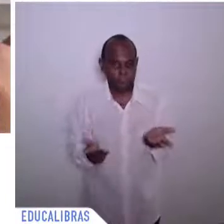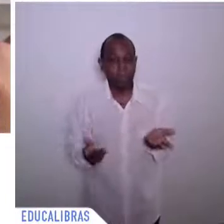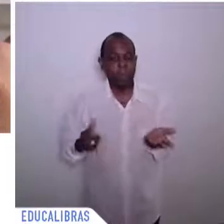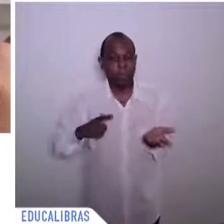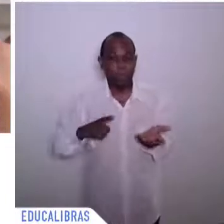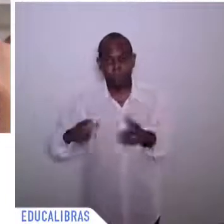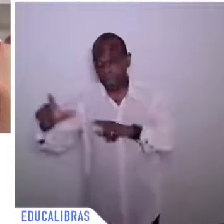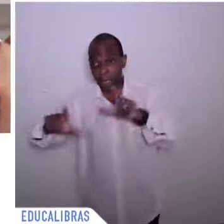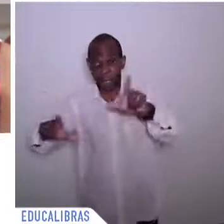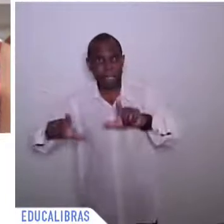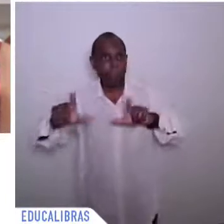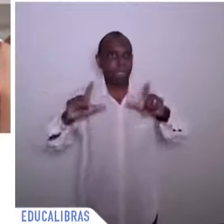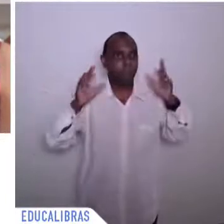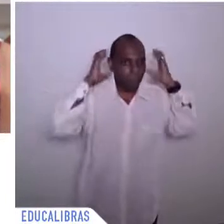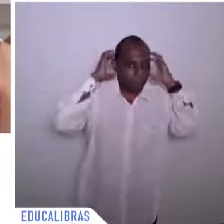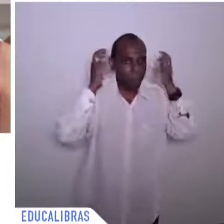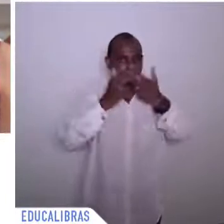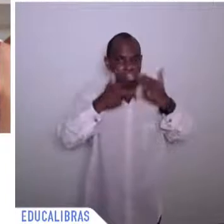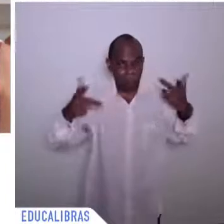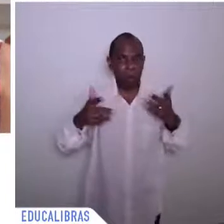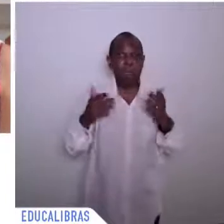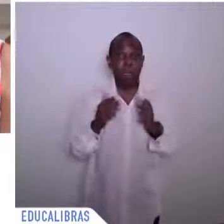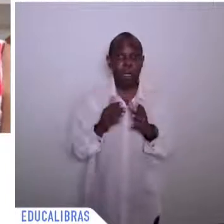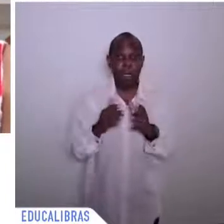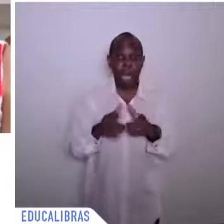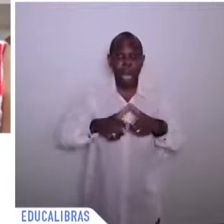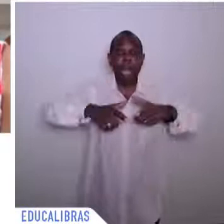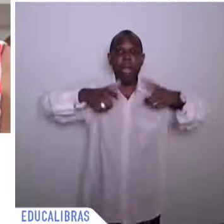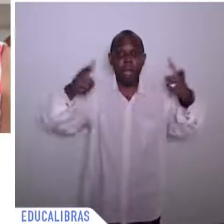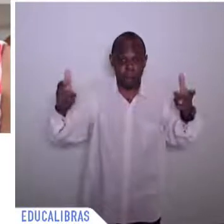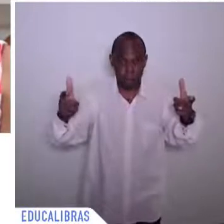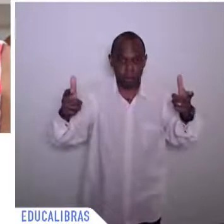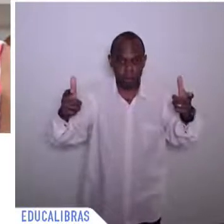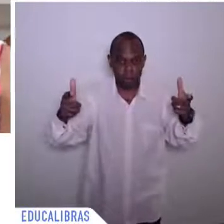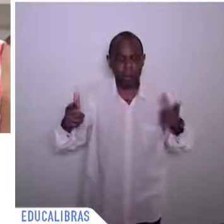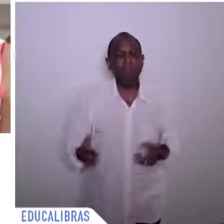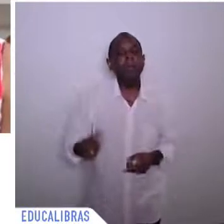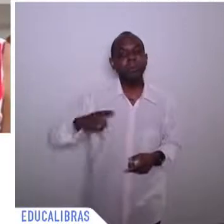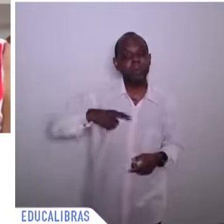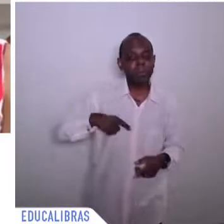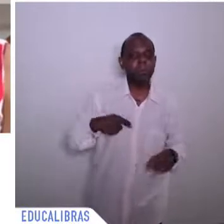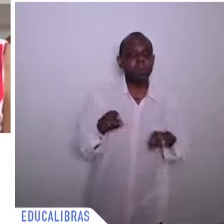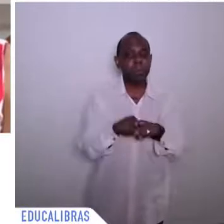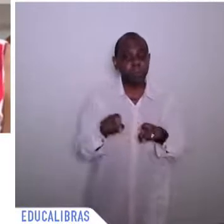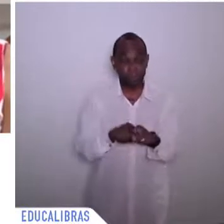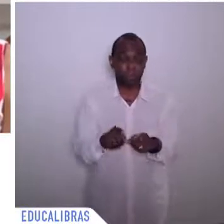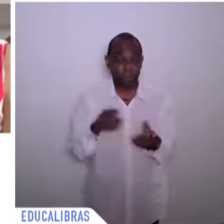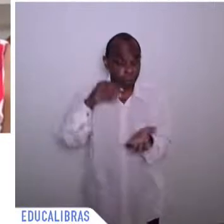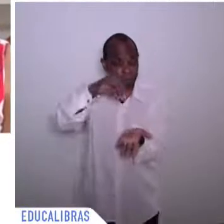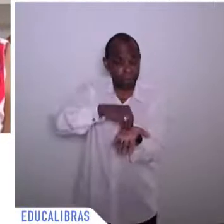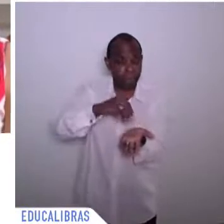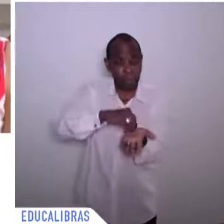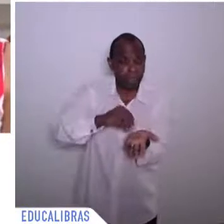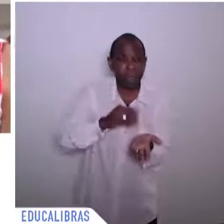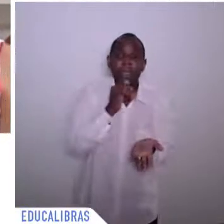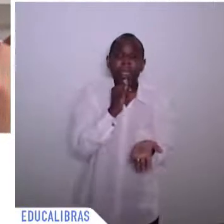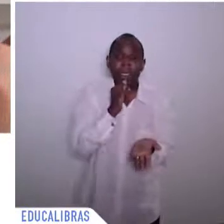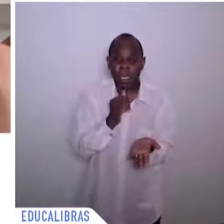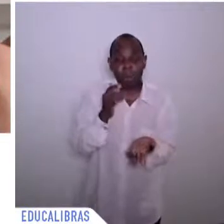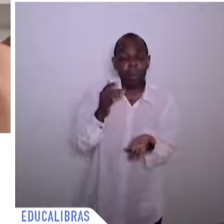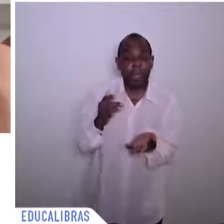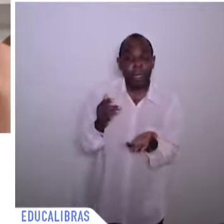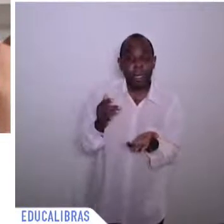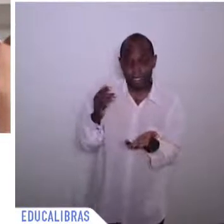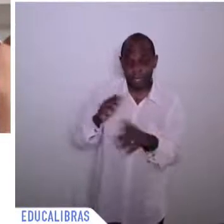claiming for uh, pluralism, for spreading of information, and this